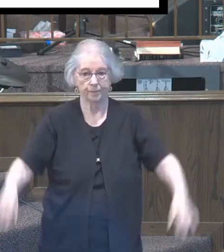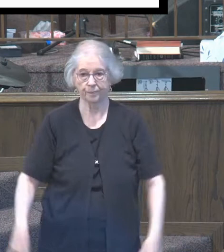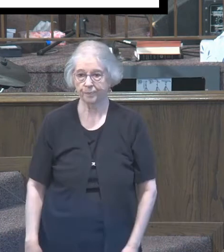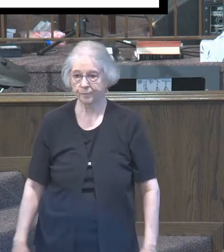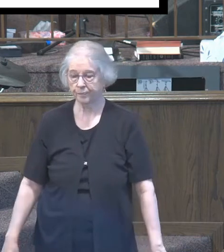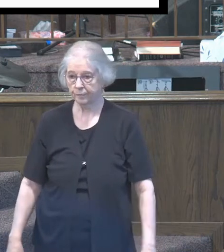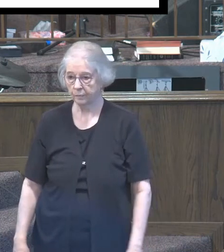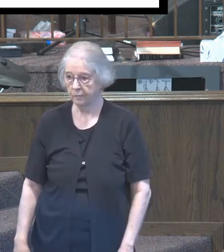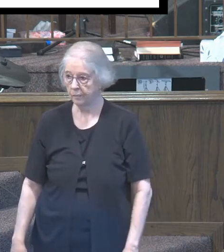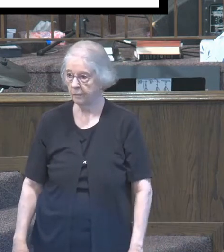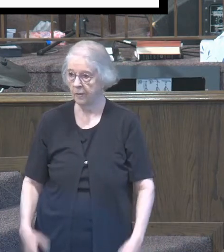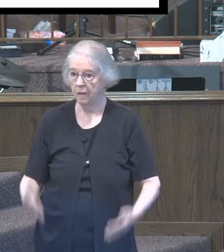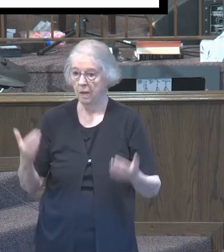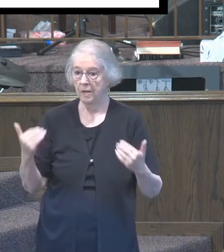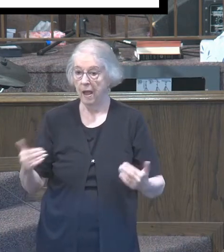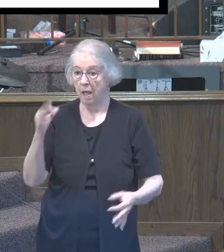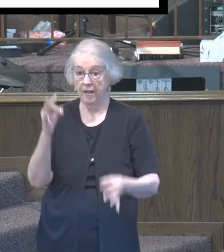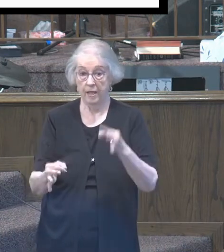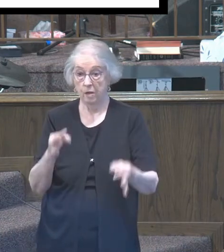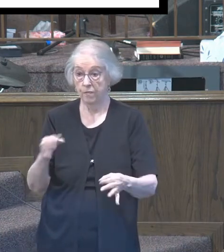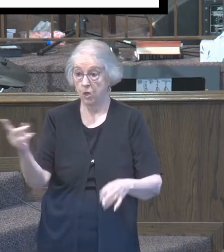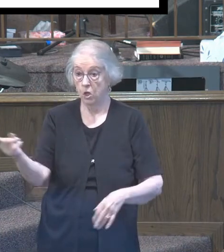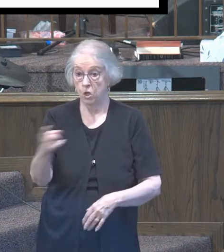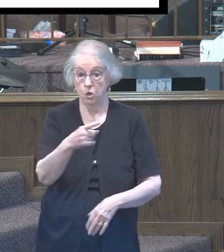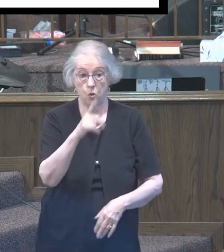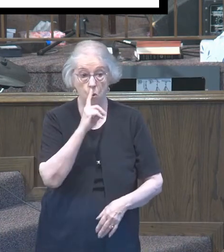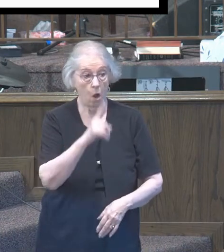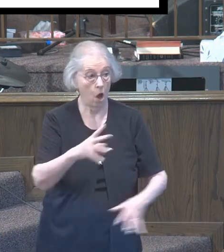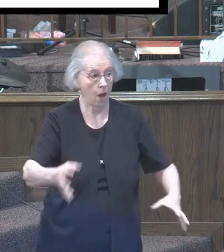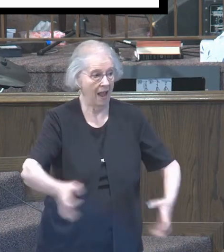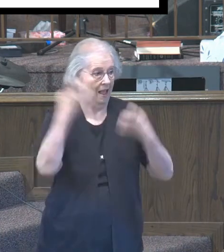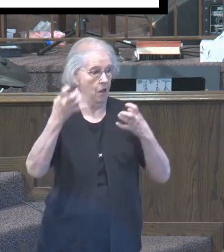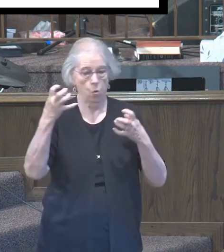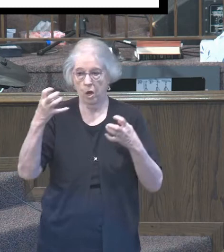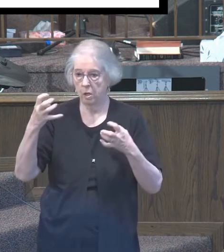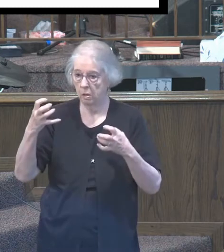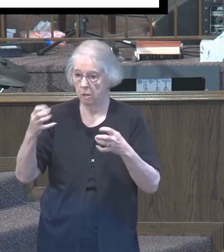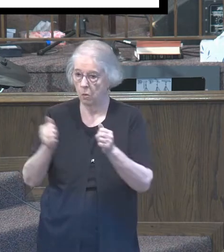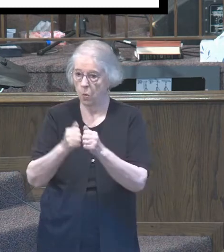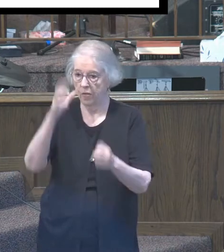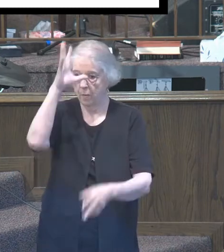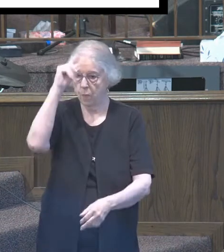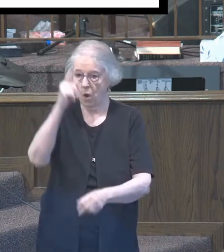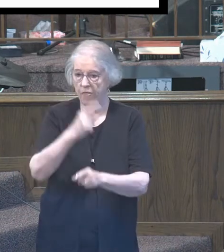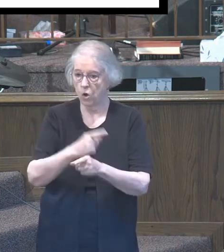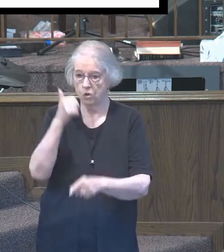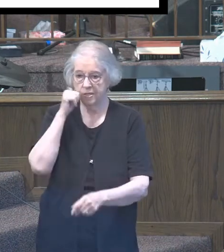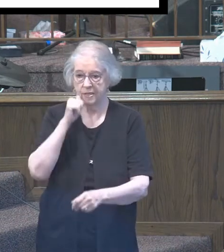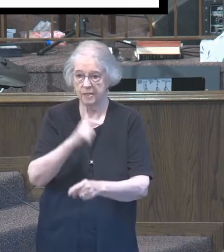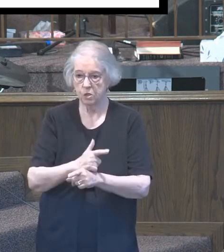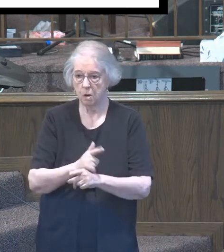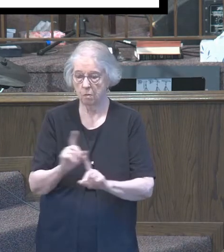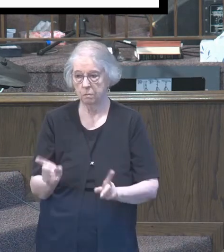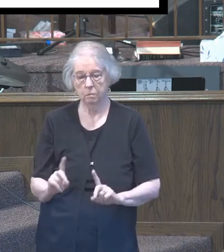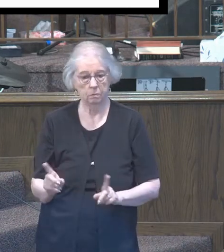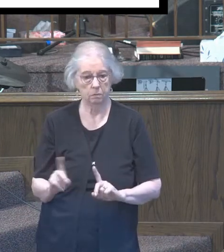or sister is guilty of murder. Carelessly call a brother idiot, and